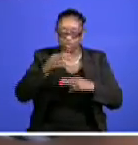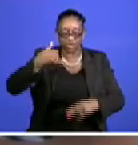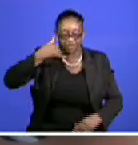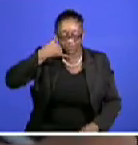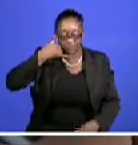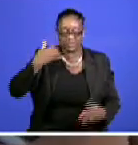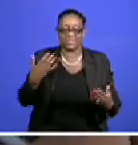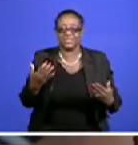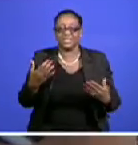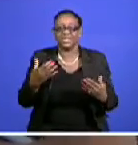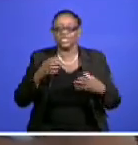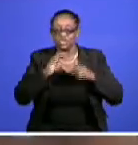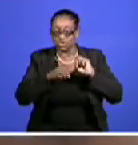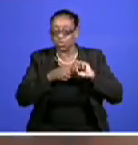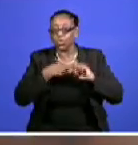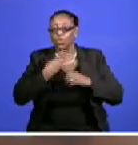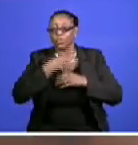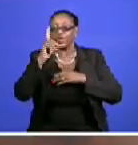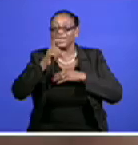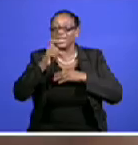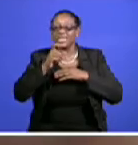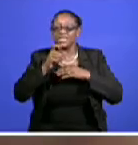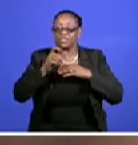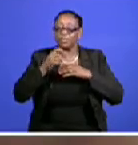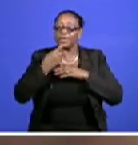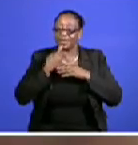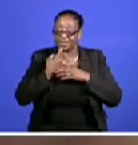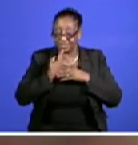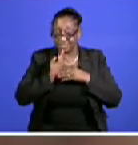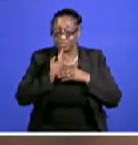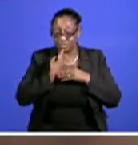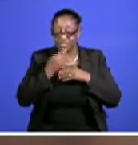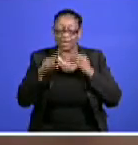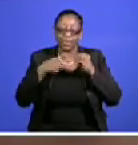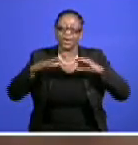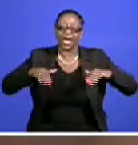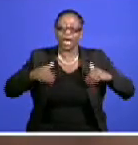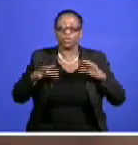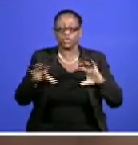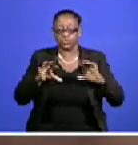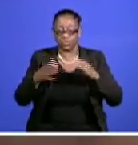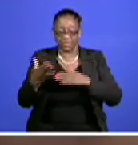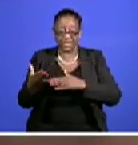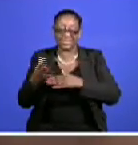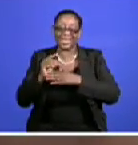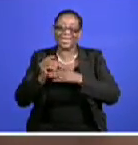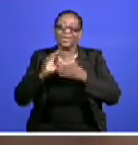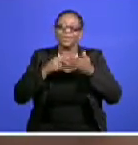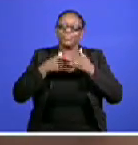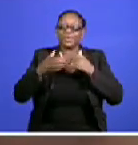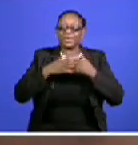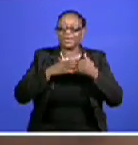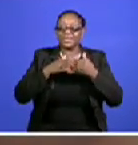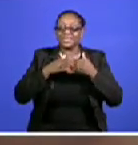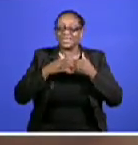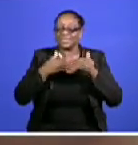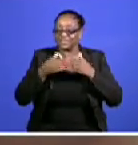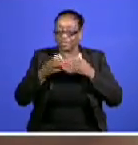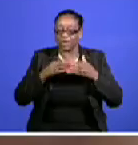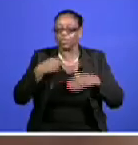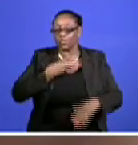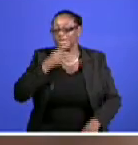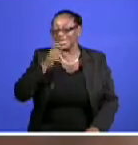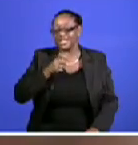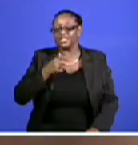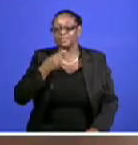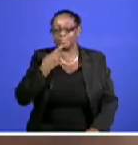phones up. We got to get serious about the way we do things. We have to get professional, but we must put structures in place, and that's what